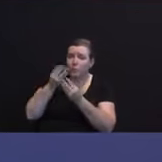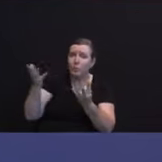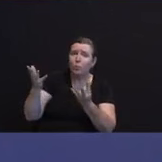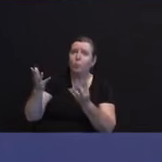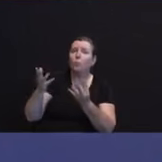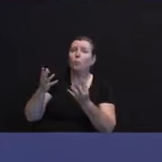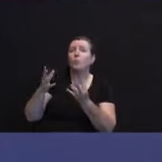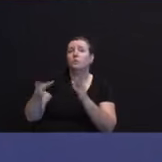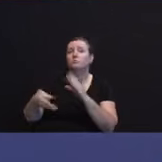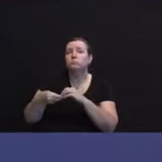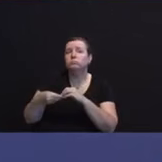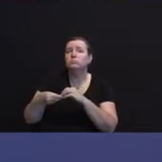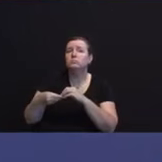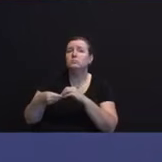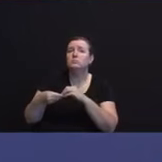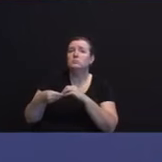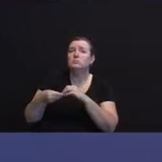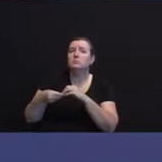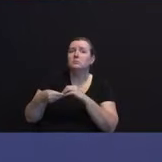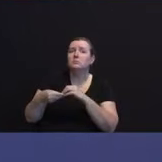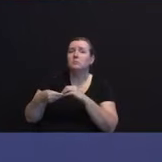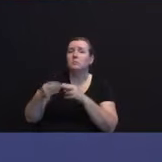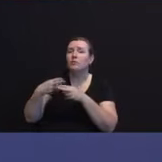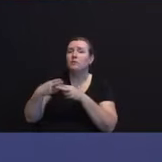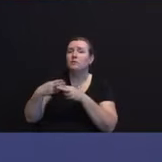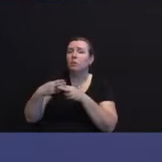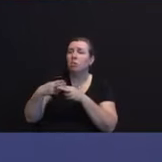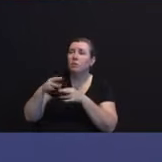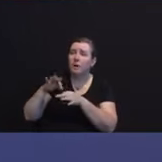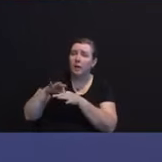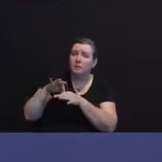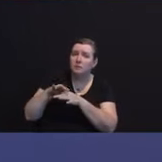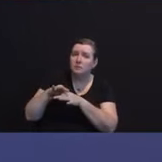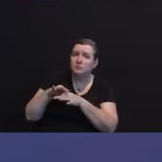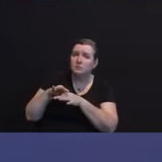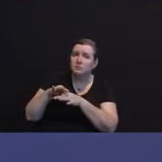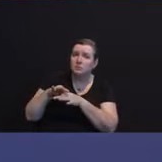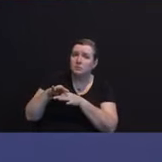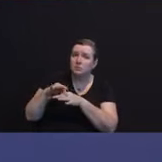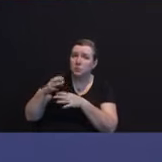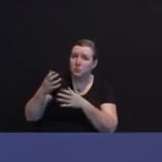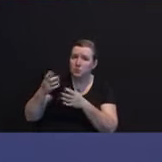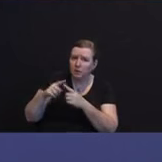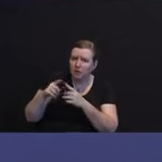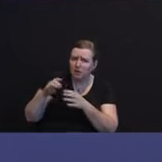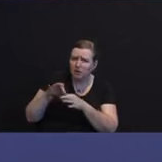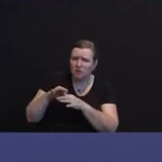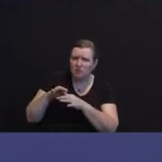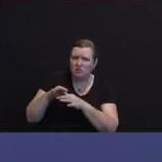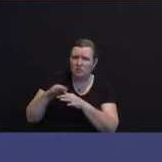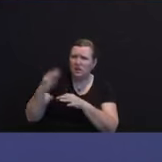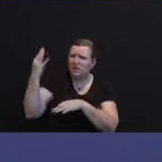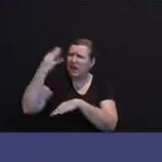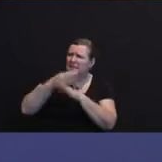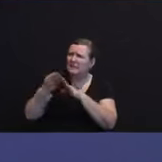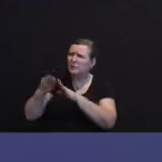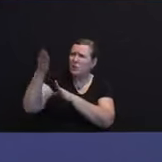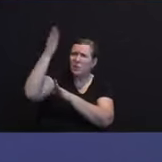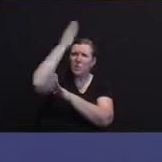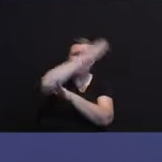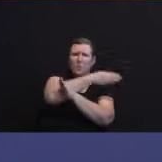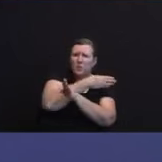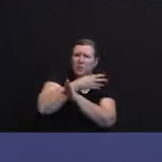I'm wondering if, now that the election is some 9 days behind us, if that's concerning to you. Separately, and I'll preface